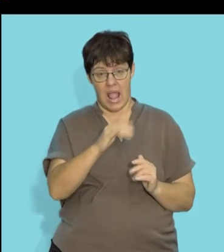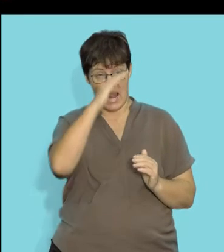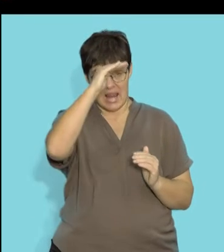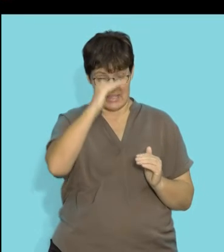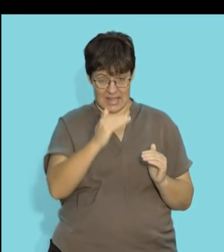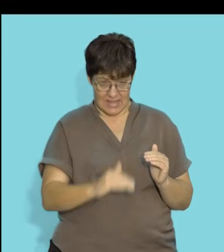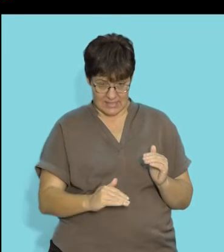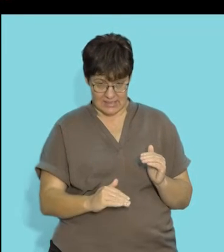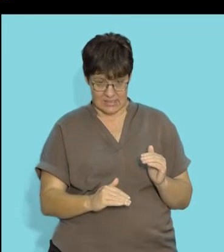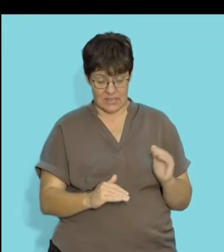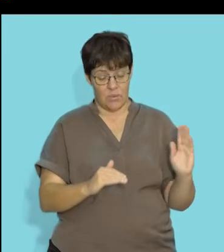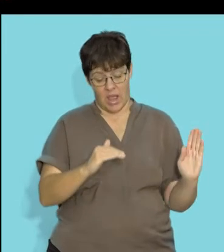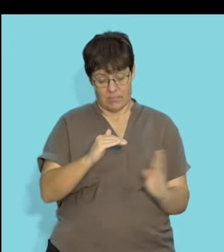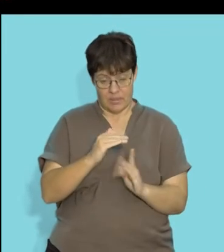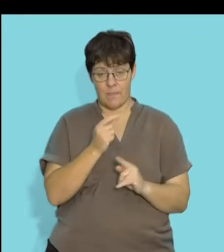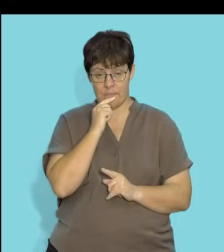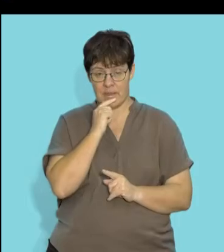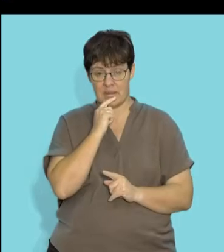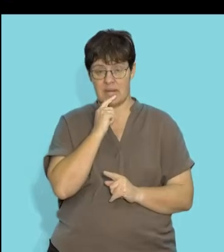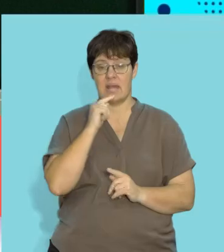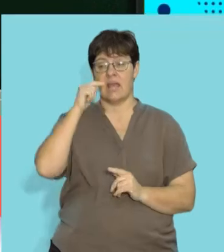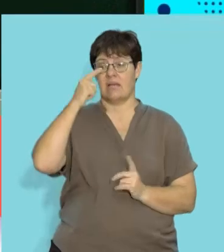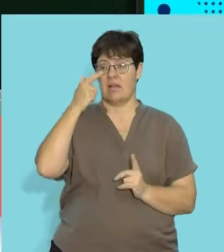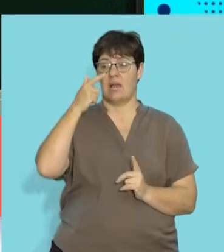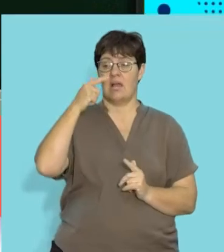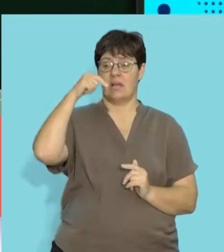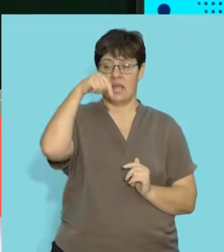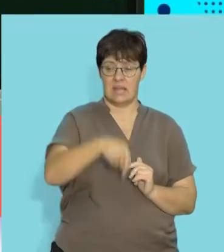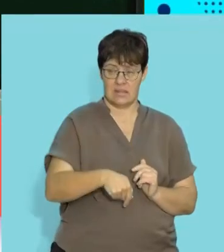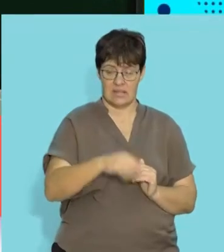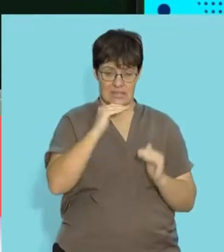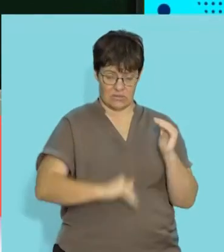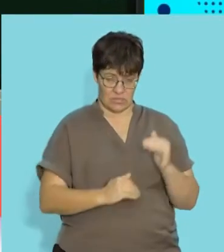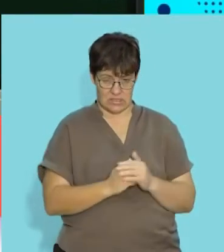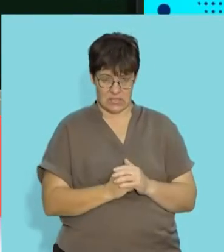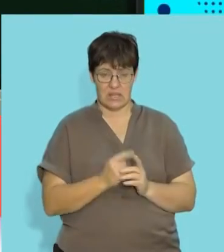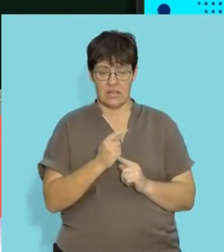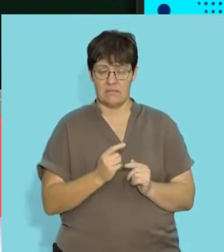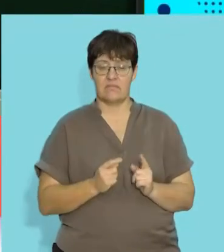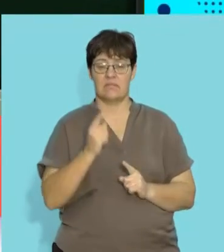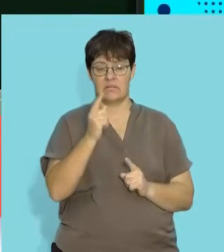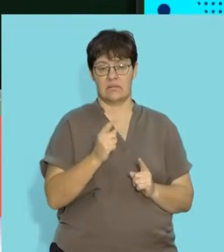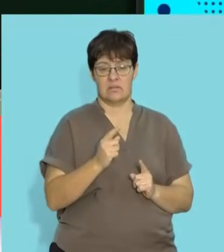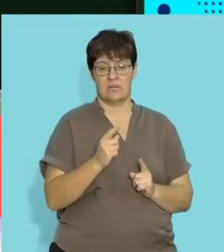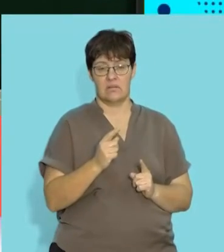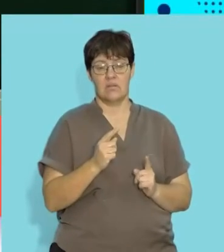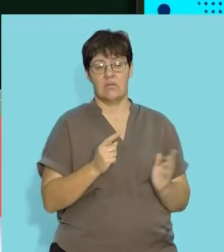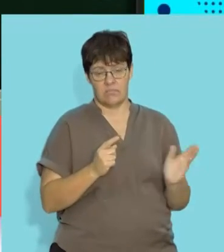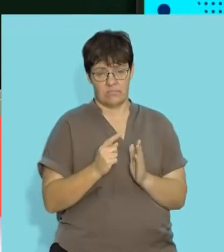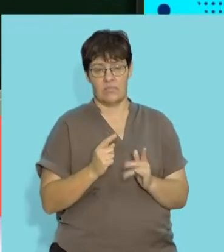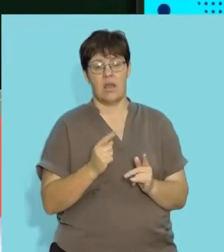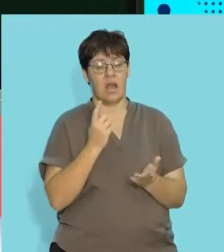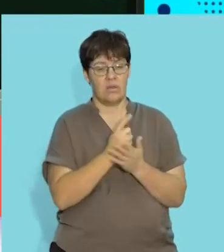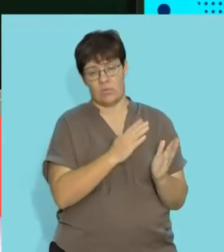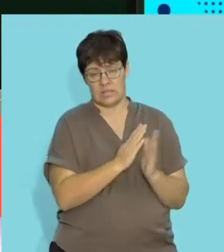value is increasing as the x increases, then it's an increasing function. Vice versa, if the y value is